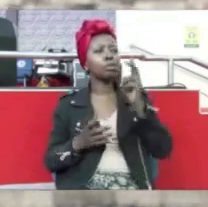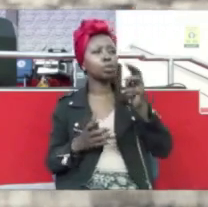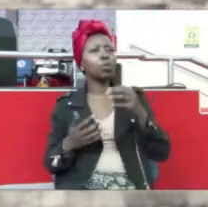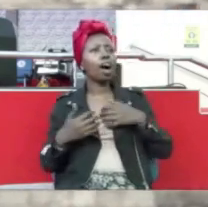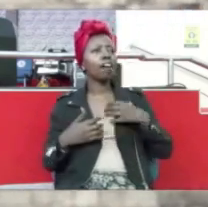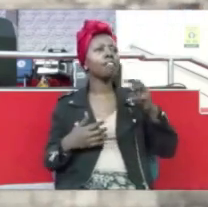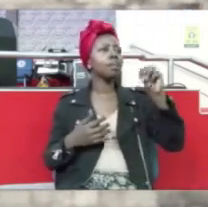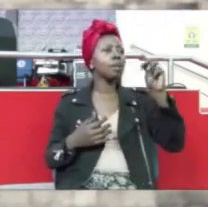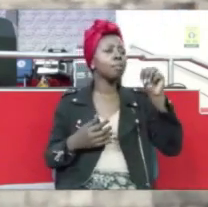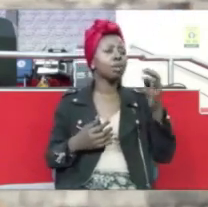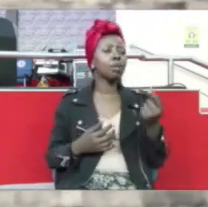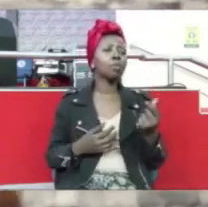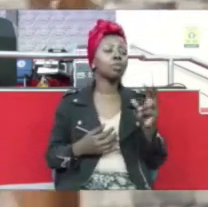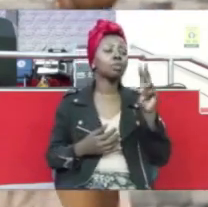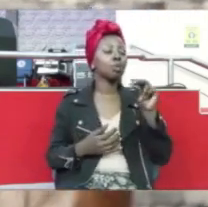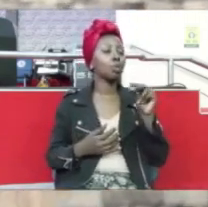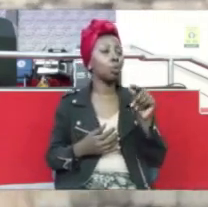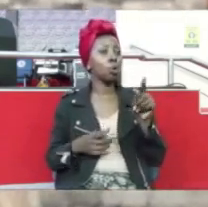things that you have, you are